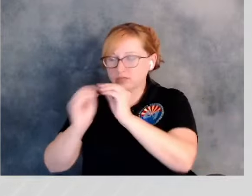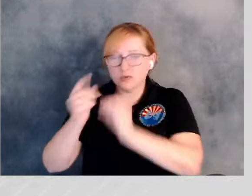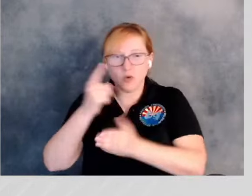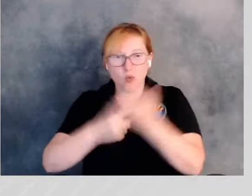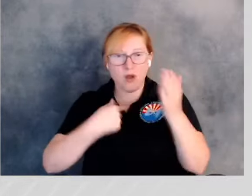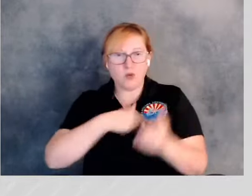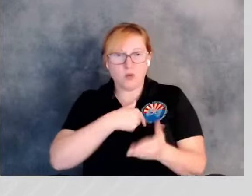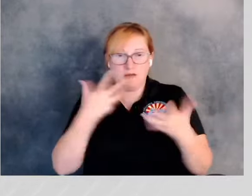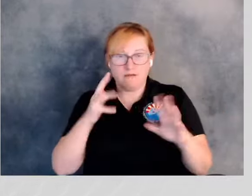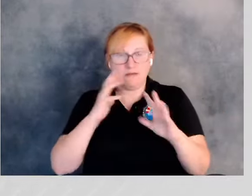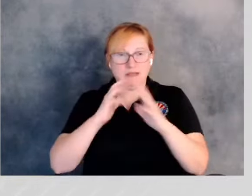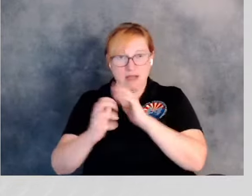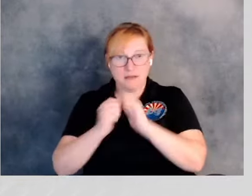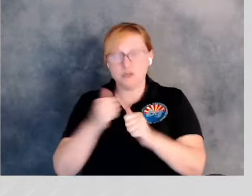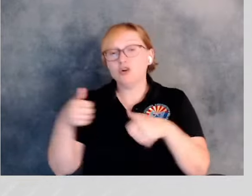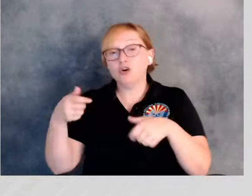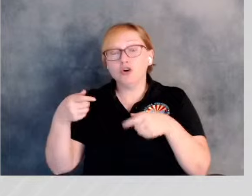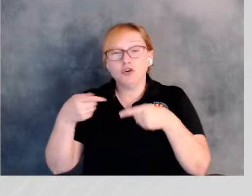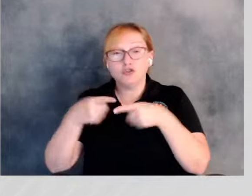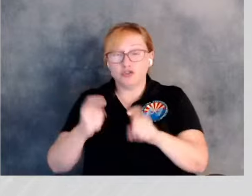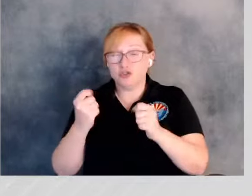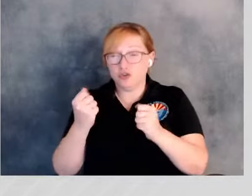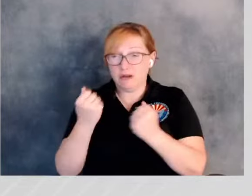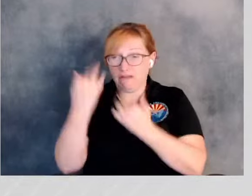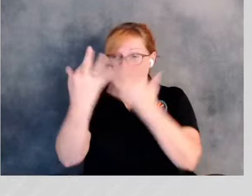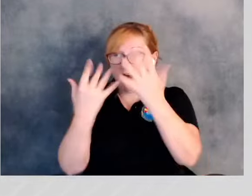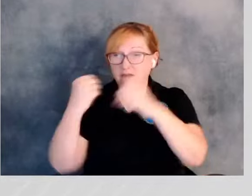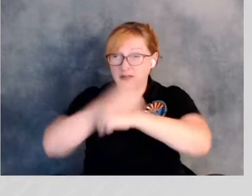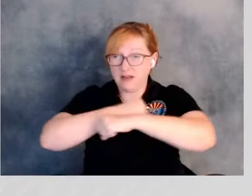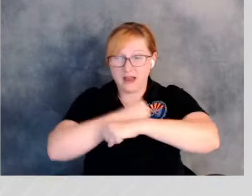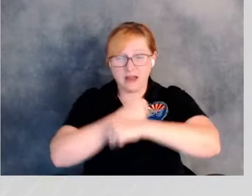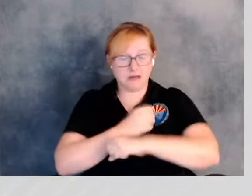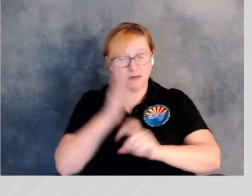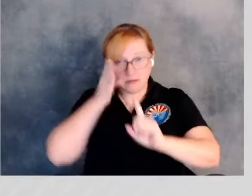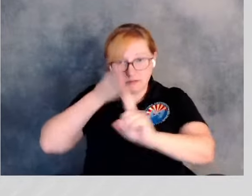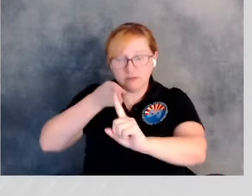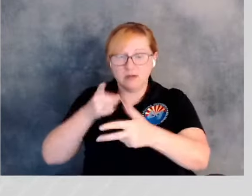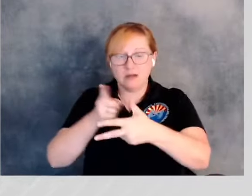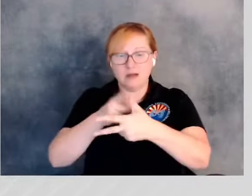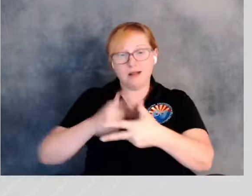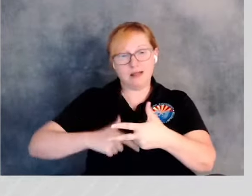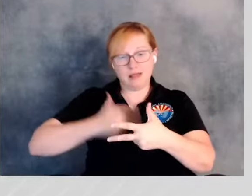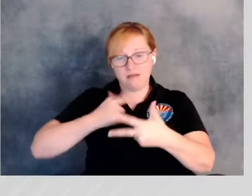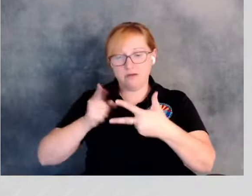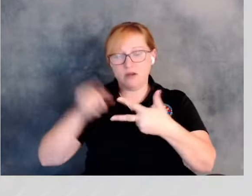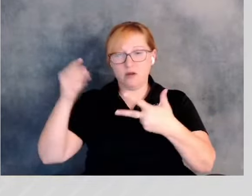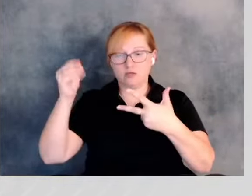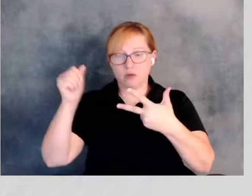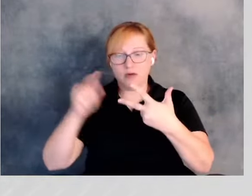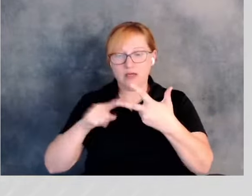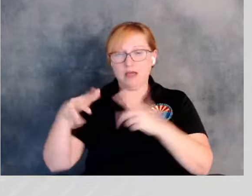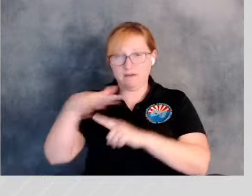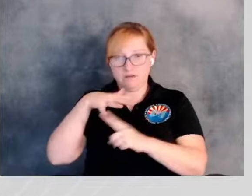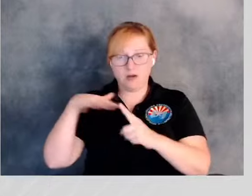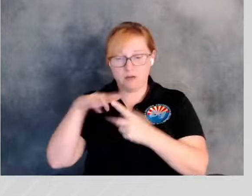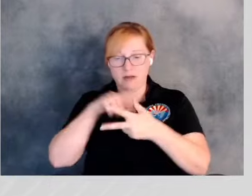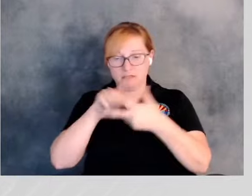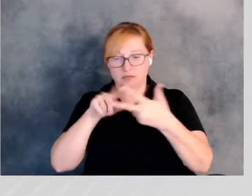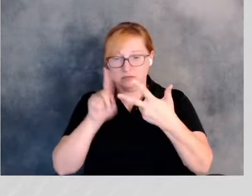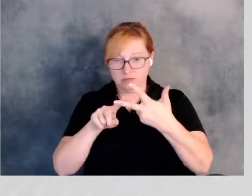right? Because during fire suppression, life, property, environment is our 3 priorities. So we are, as